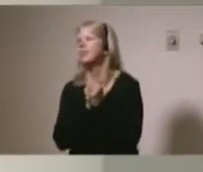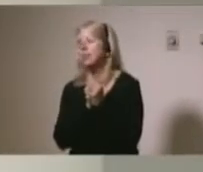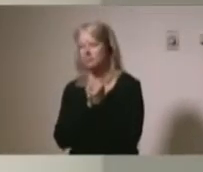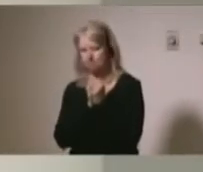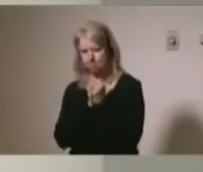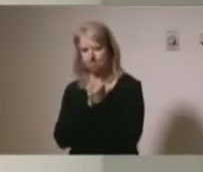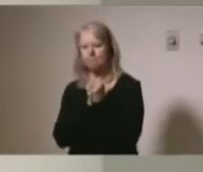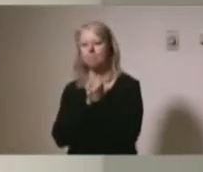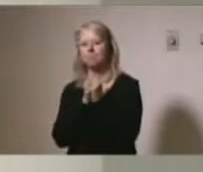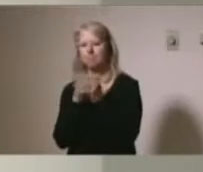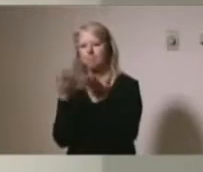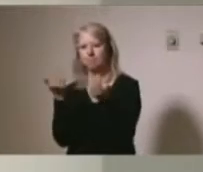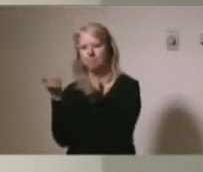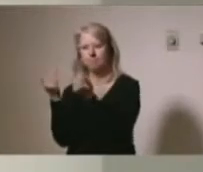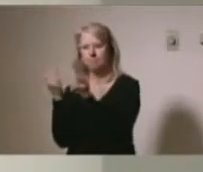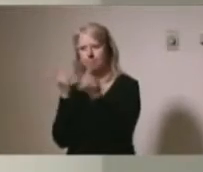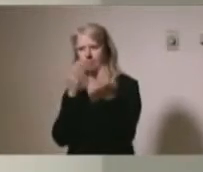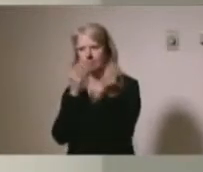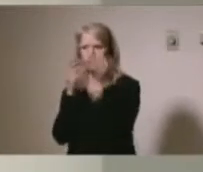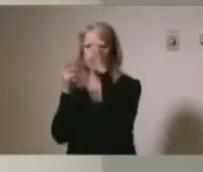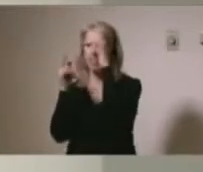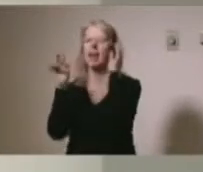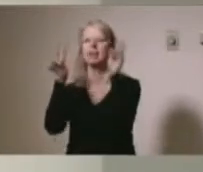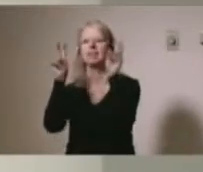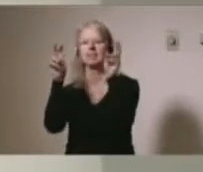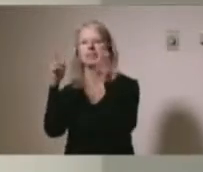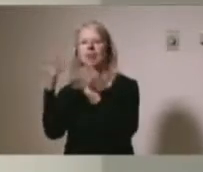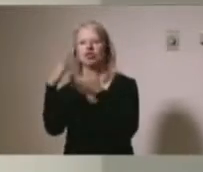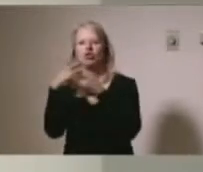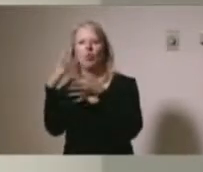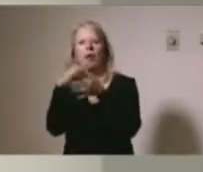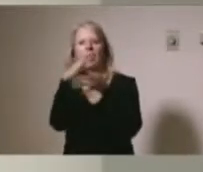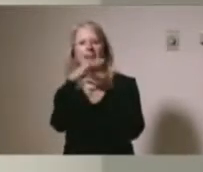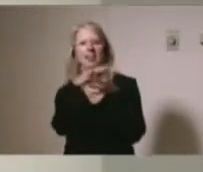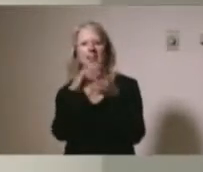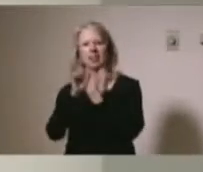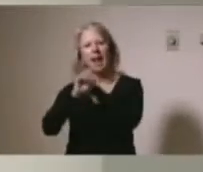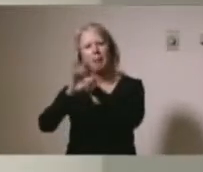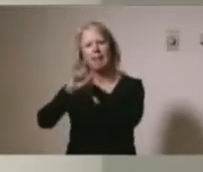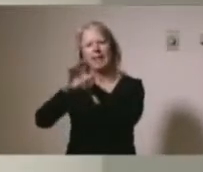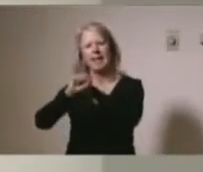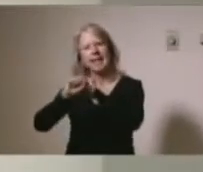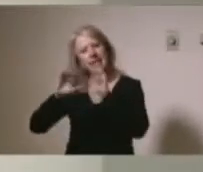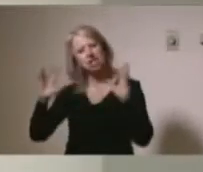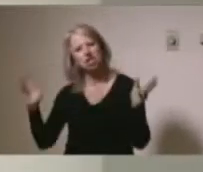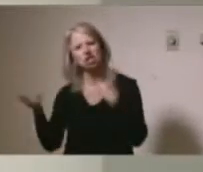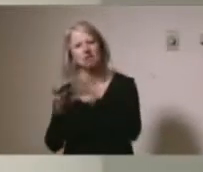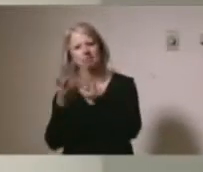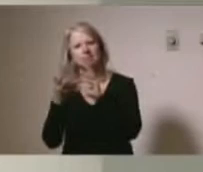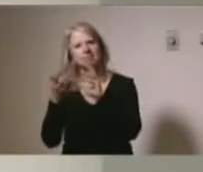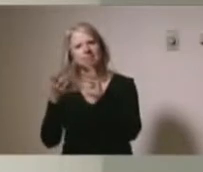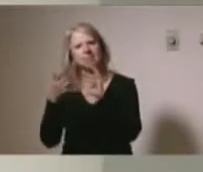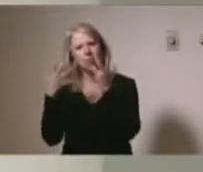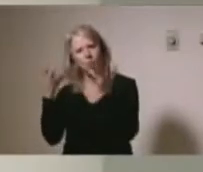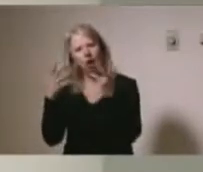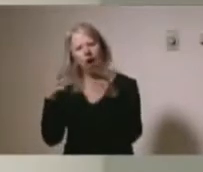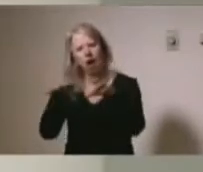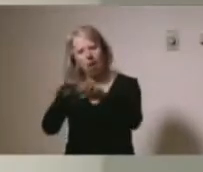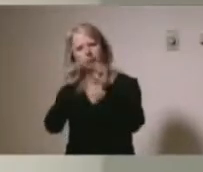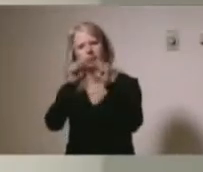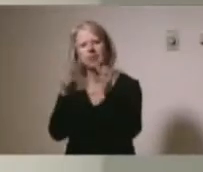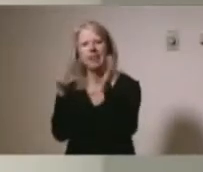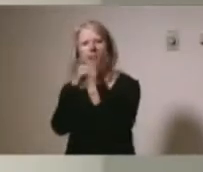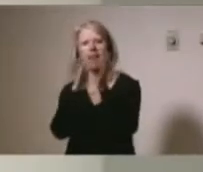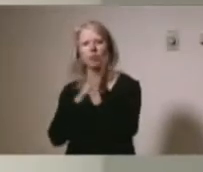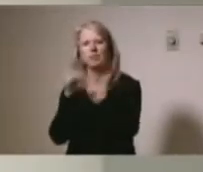Join the movement was the catchphrase and the marketing campaign to revolutionise the bank sector in New